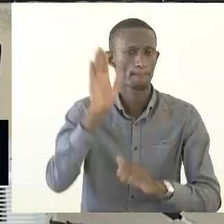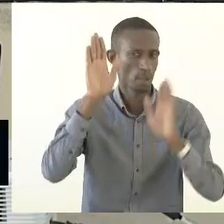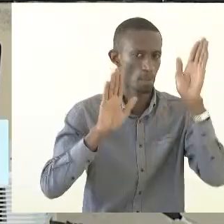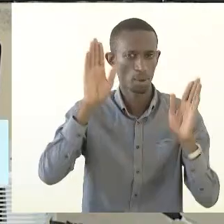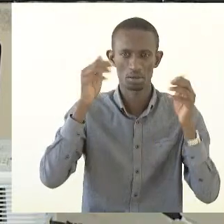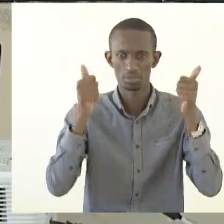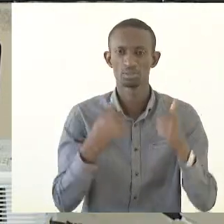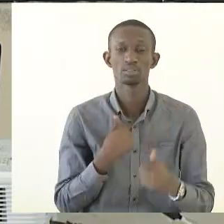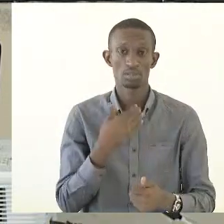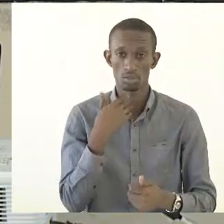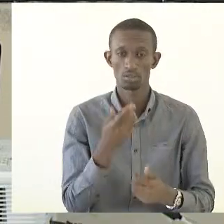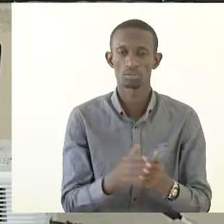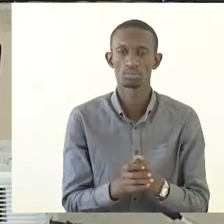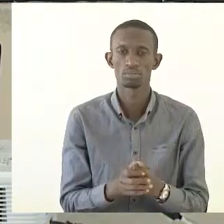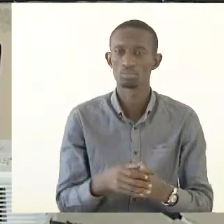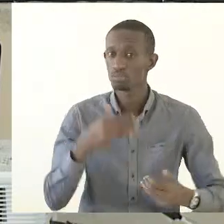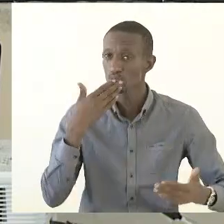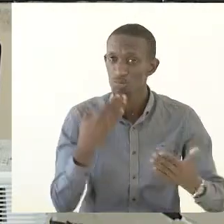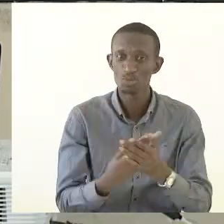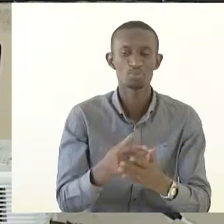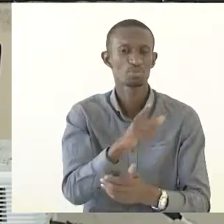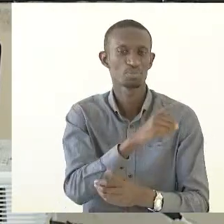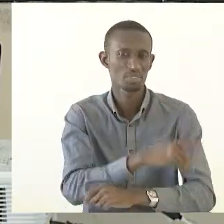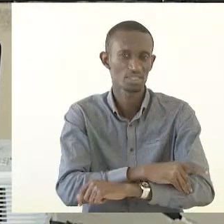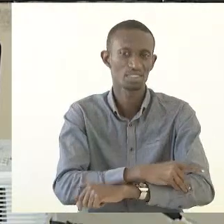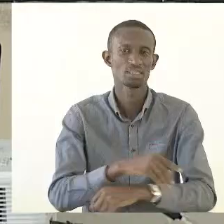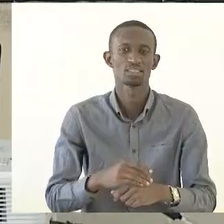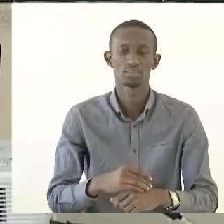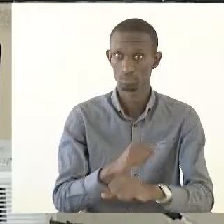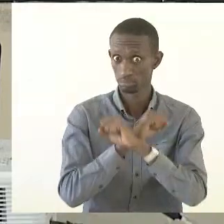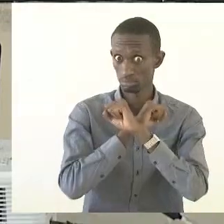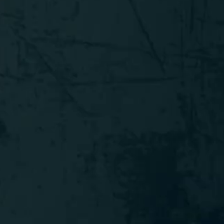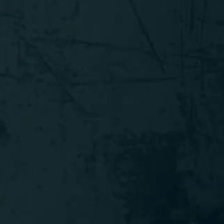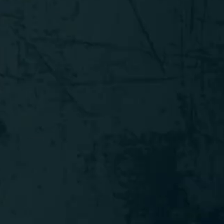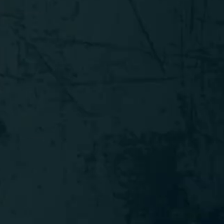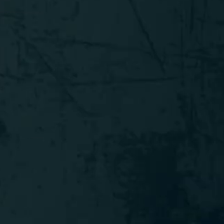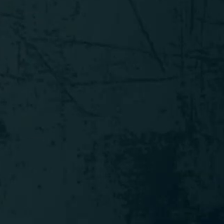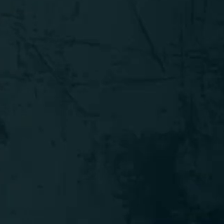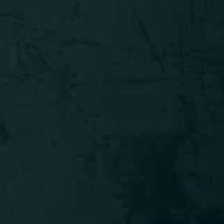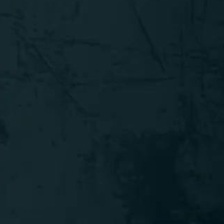I wish you a good day and stay safe. May God bless you.